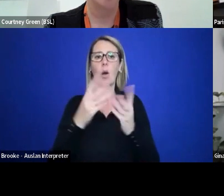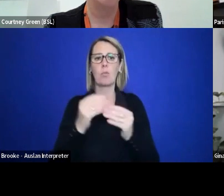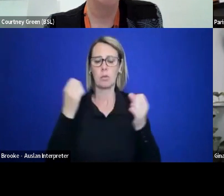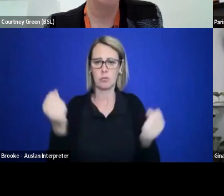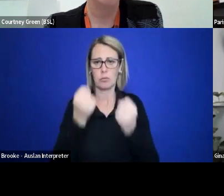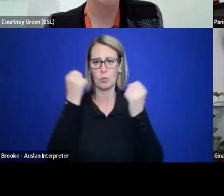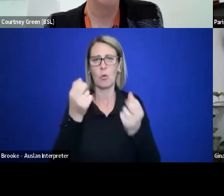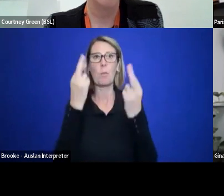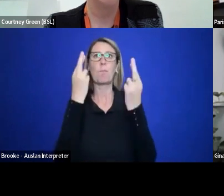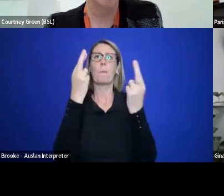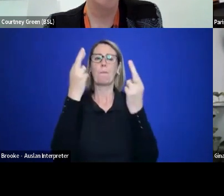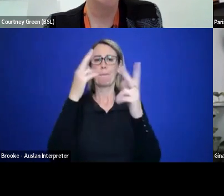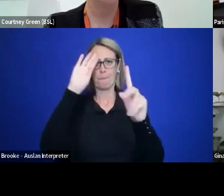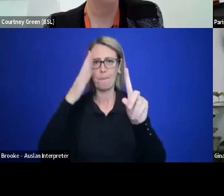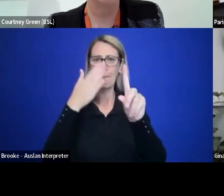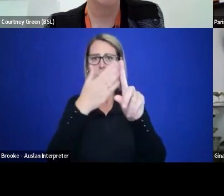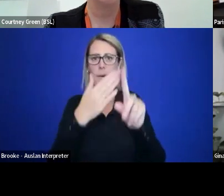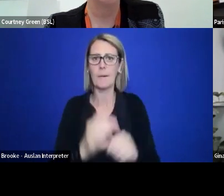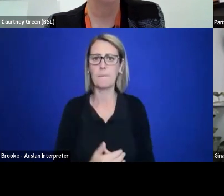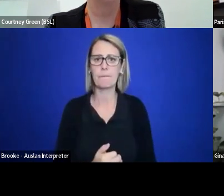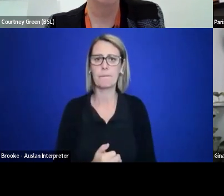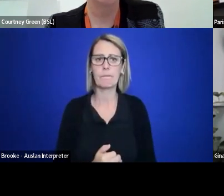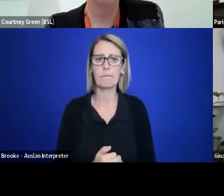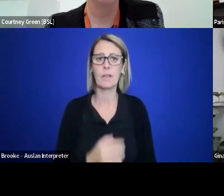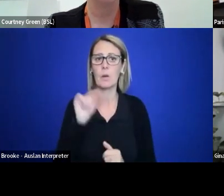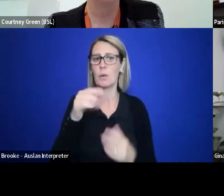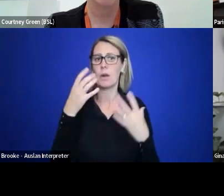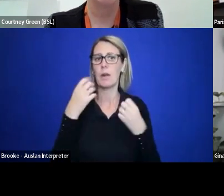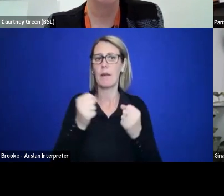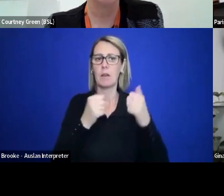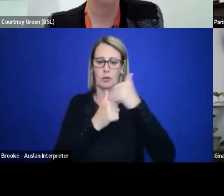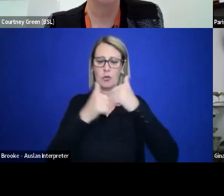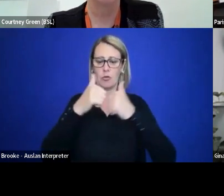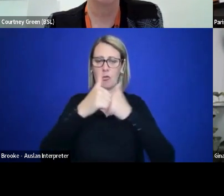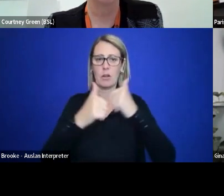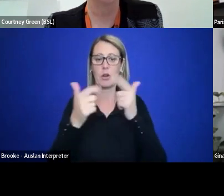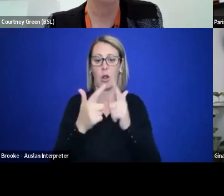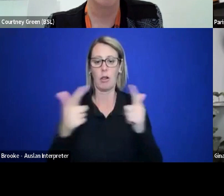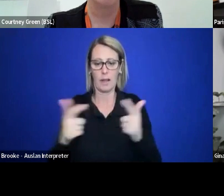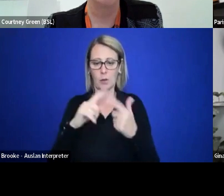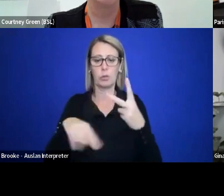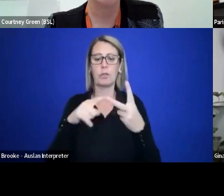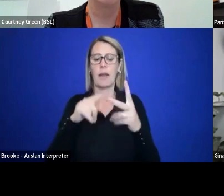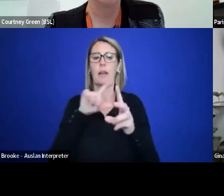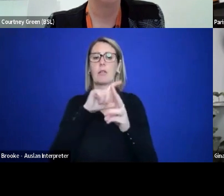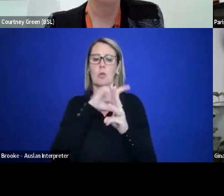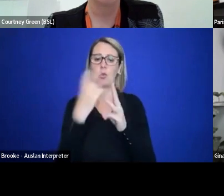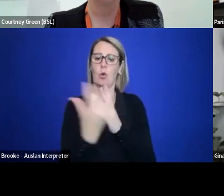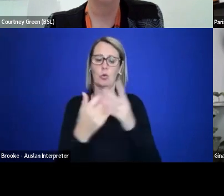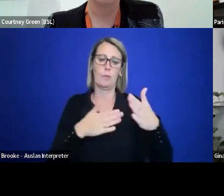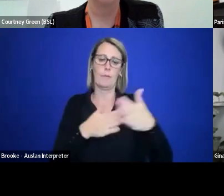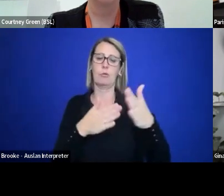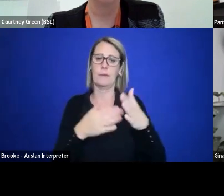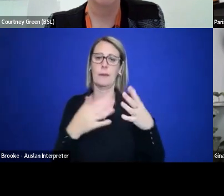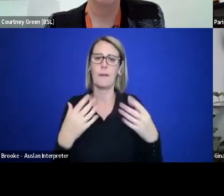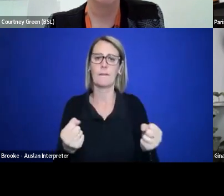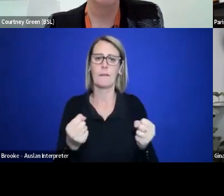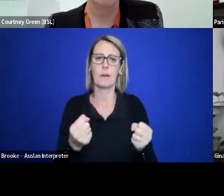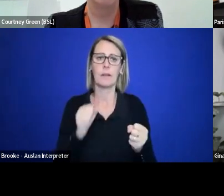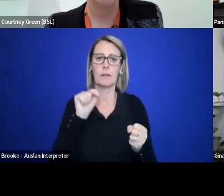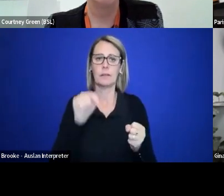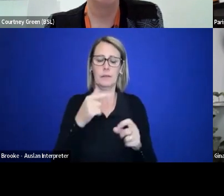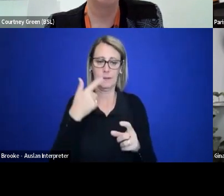sense of hope, it is common to encounter structural, language and cultural barriers that make finding